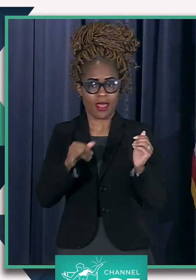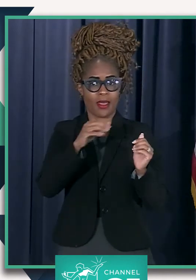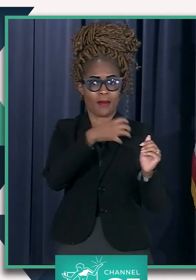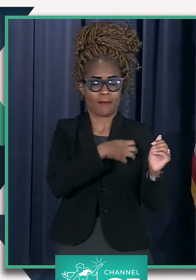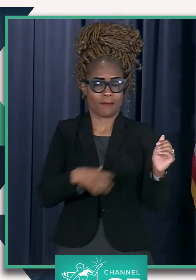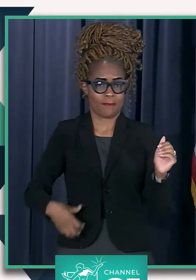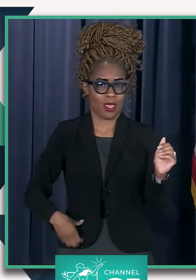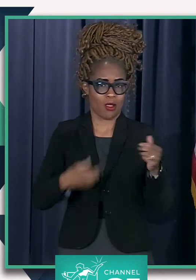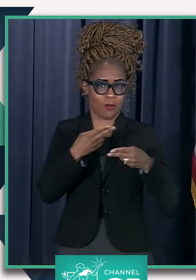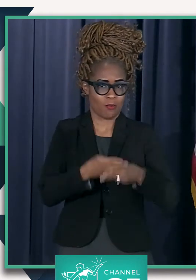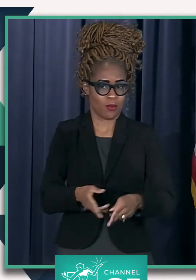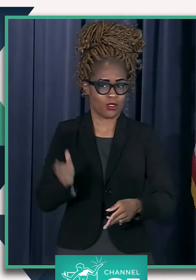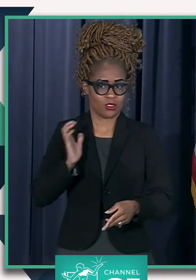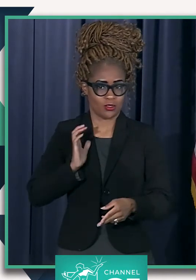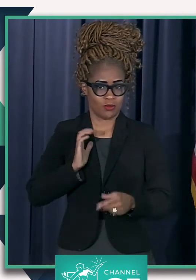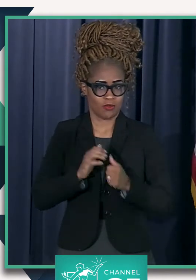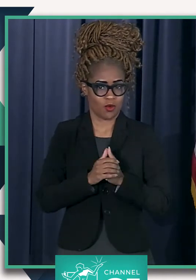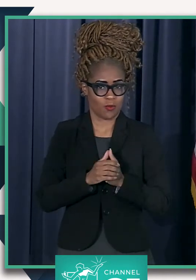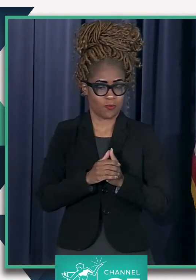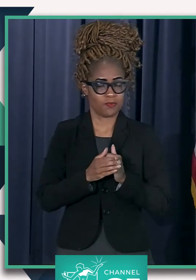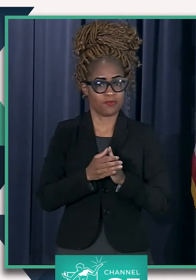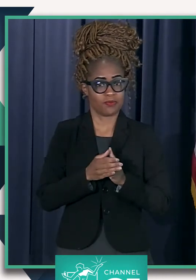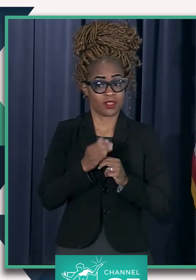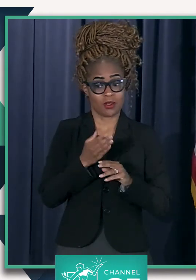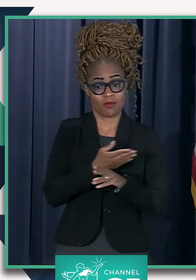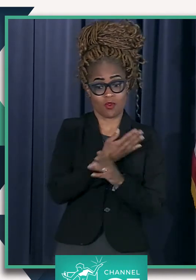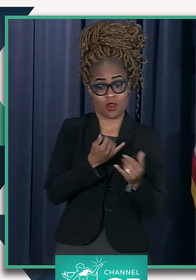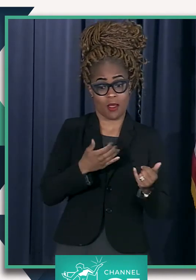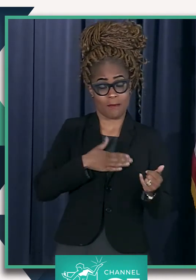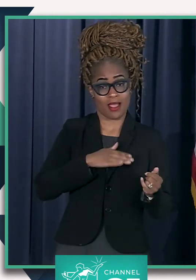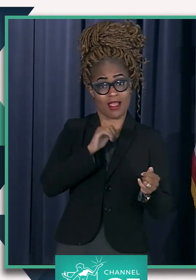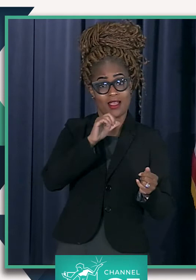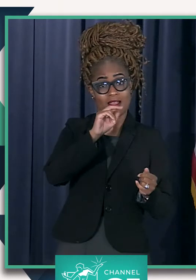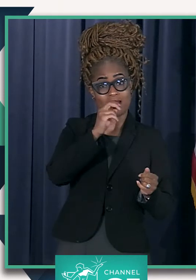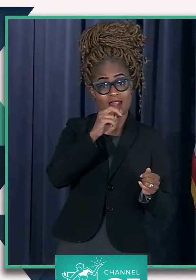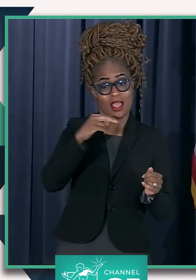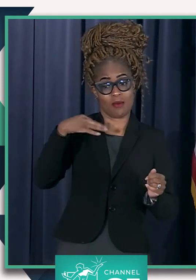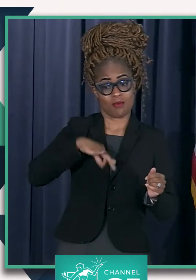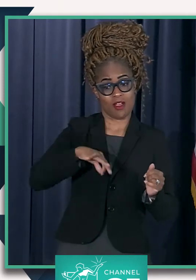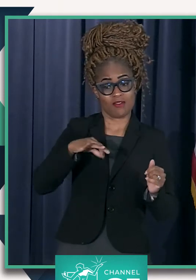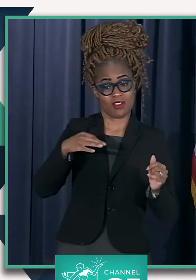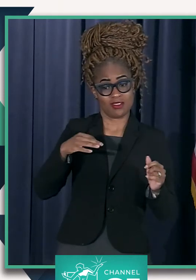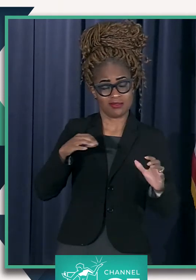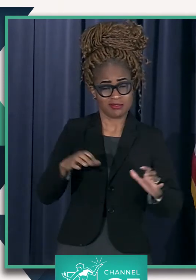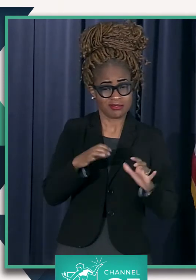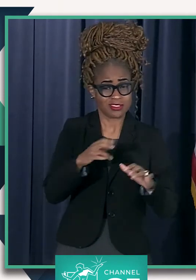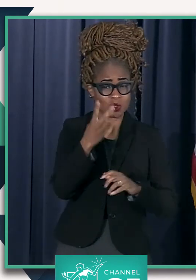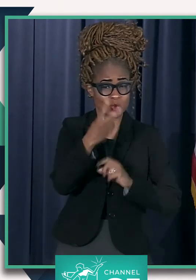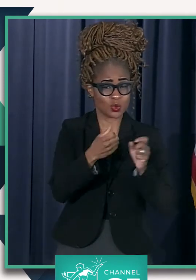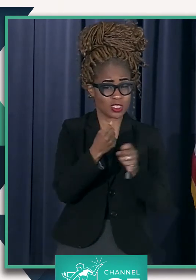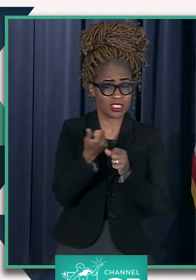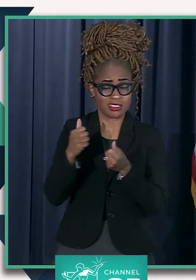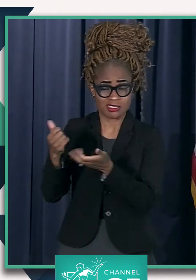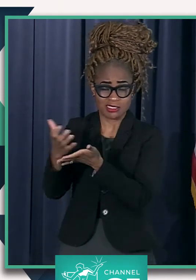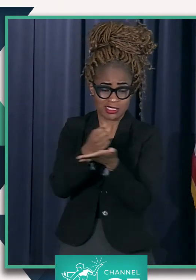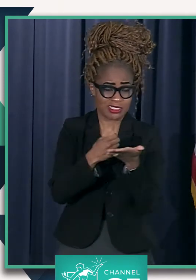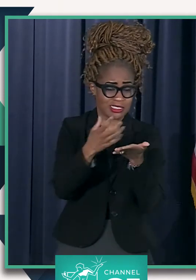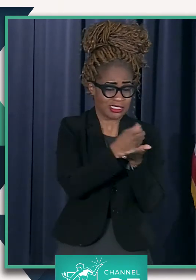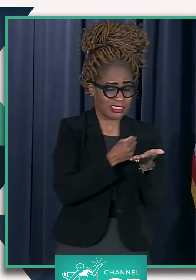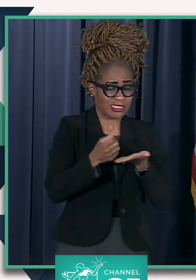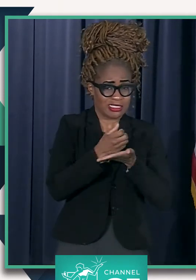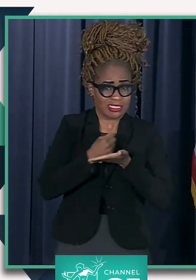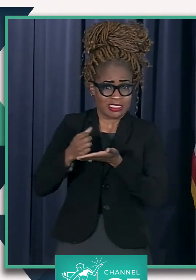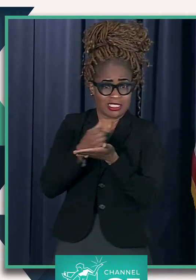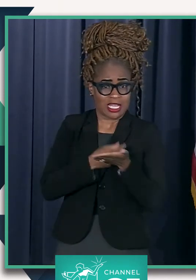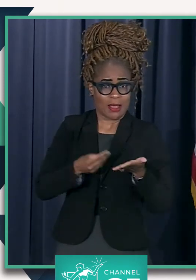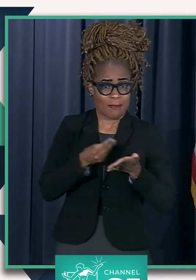earlier. Before now, my nonprofit on average would spend 2 years pulling together the financial resources needed to close this